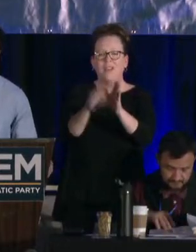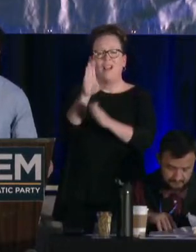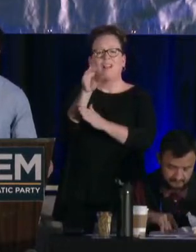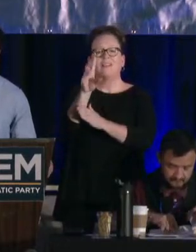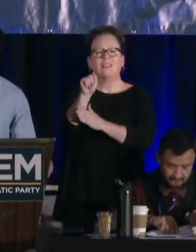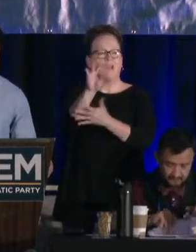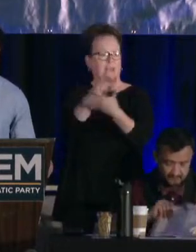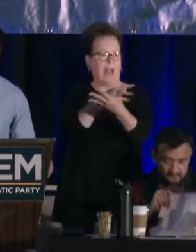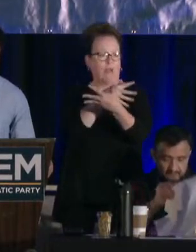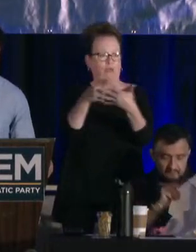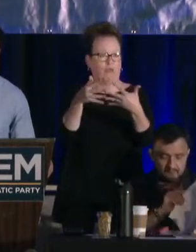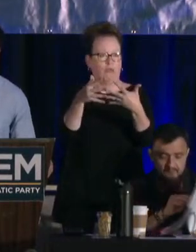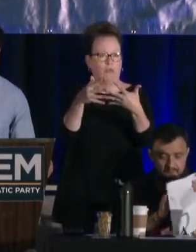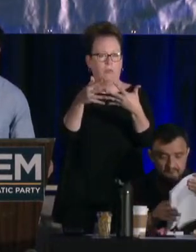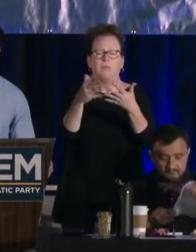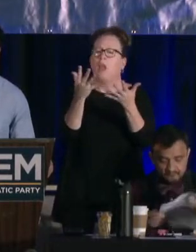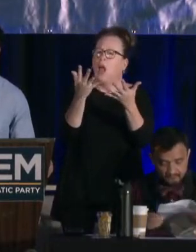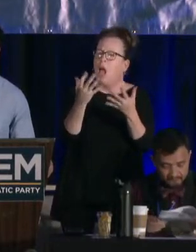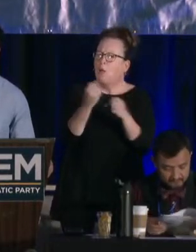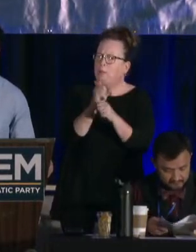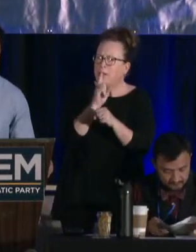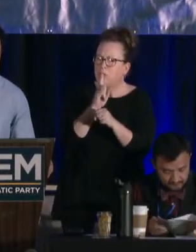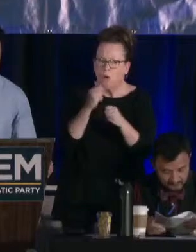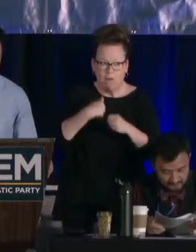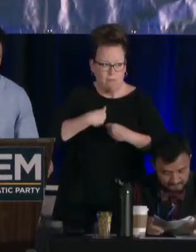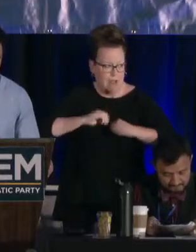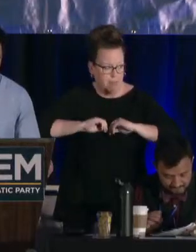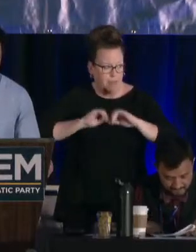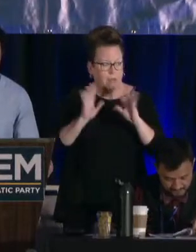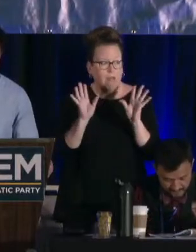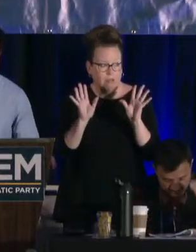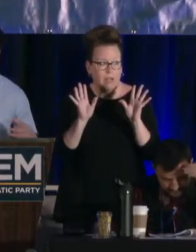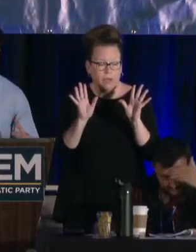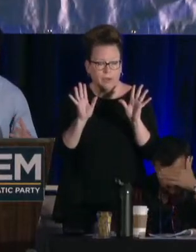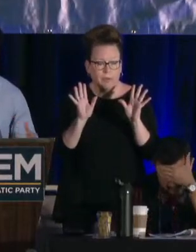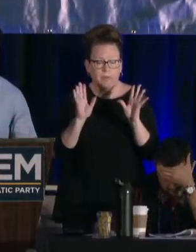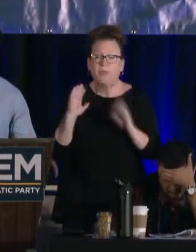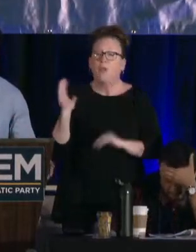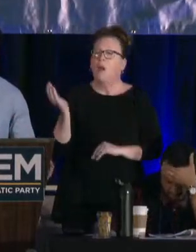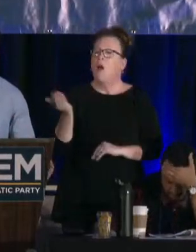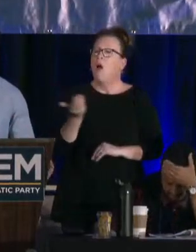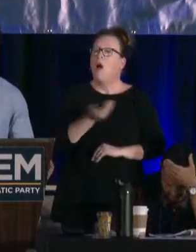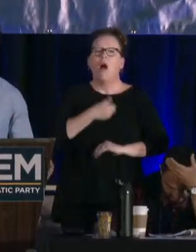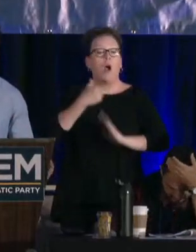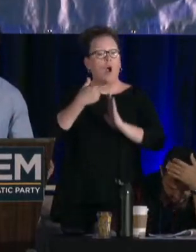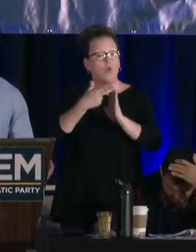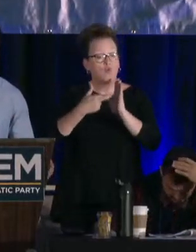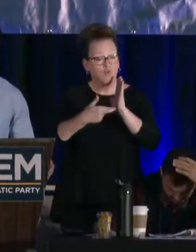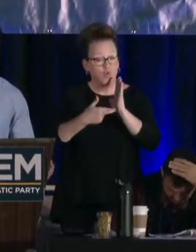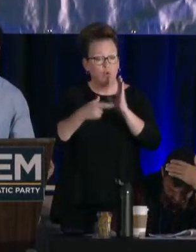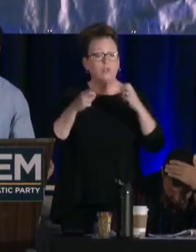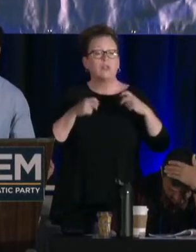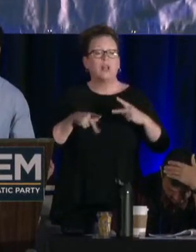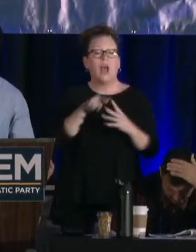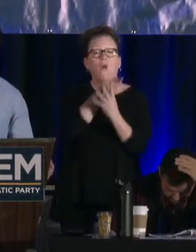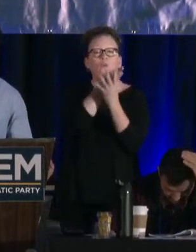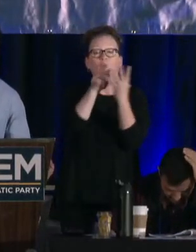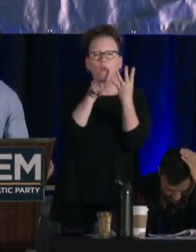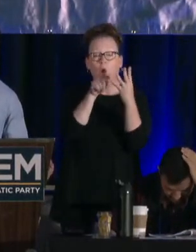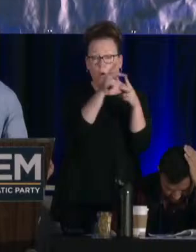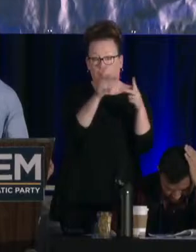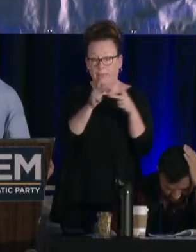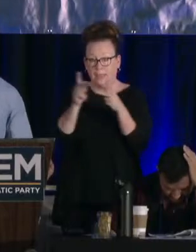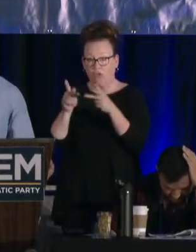calendar. I want to make something really clear. Our rules allow us 4 positions